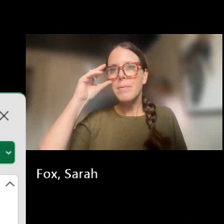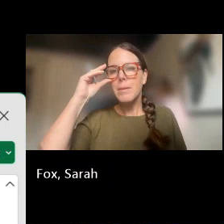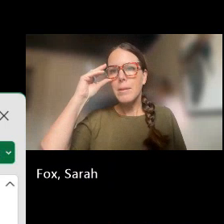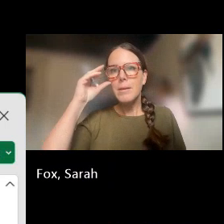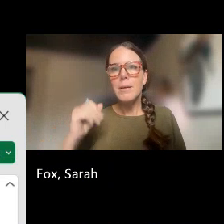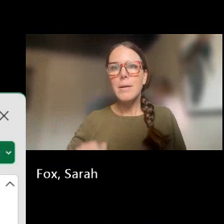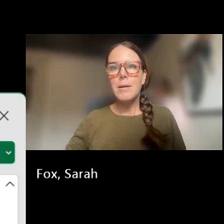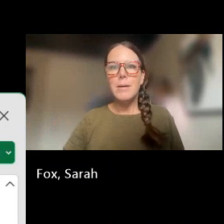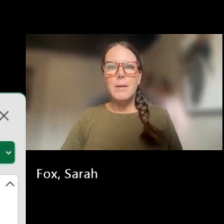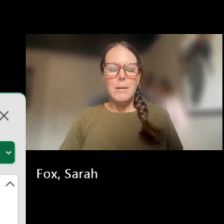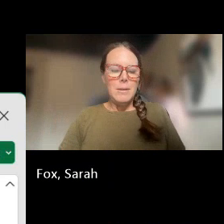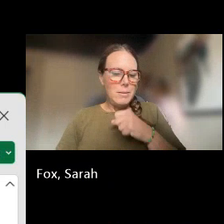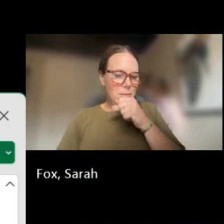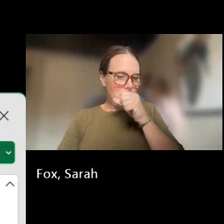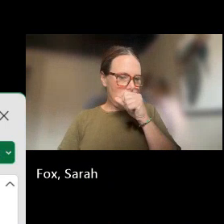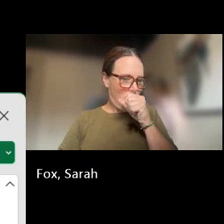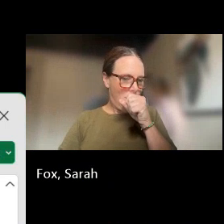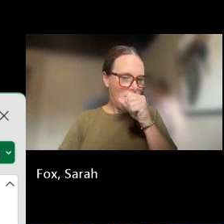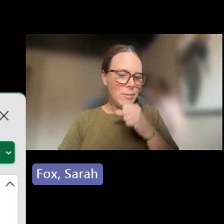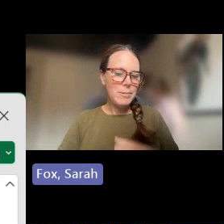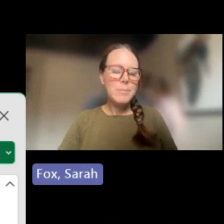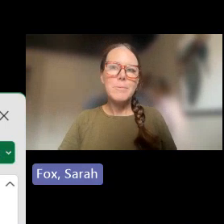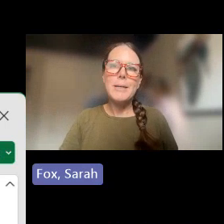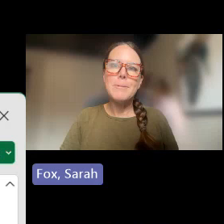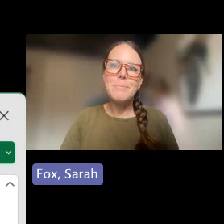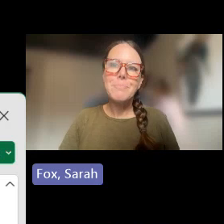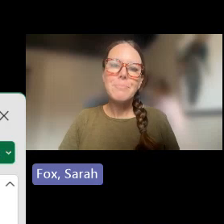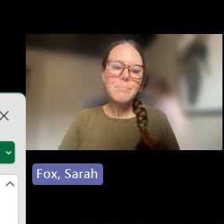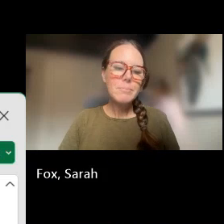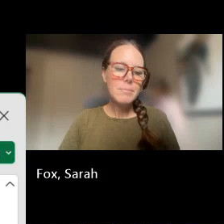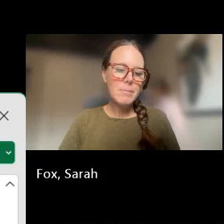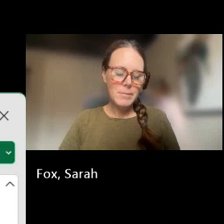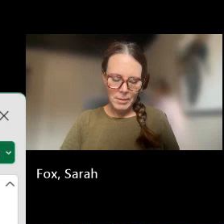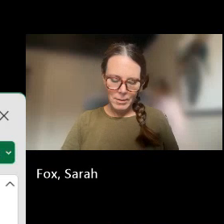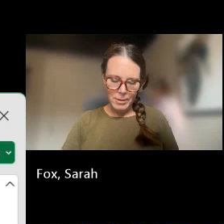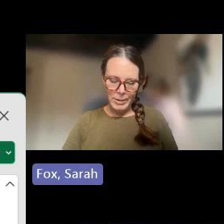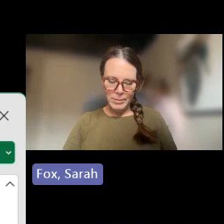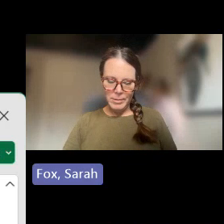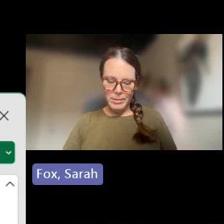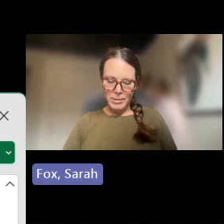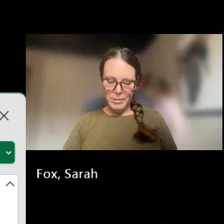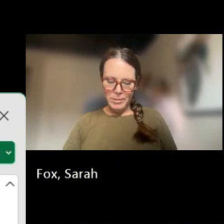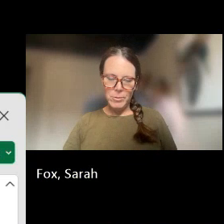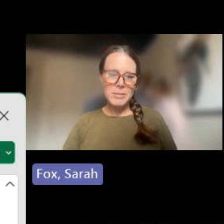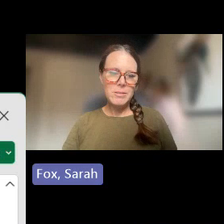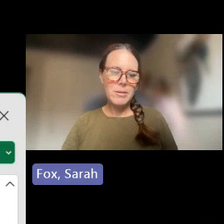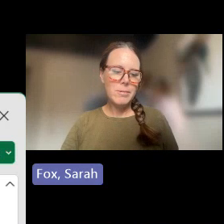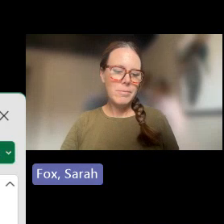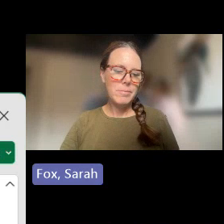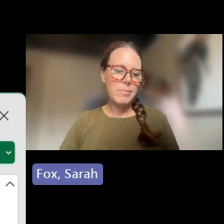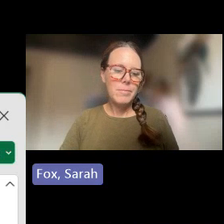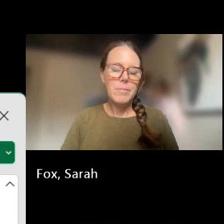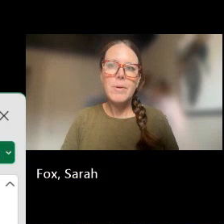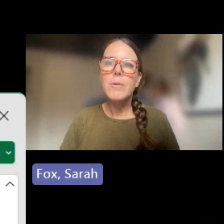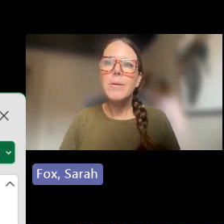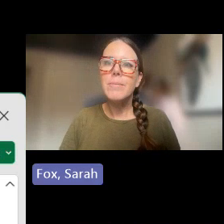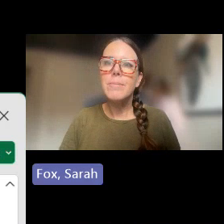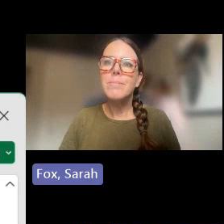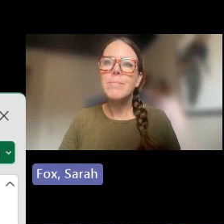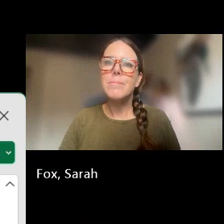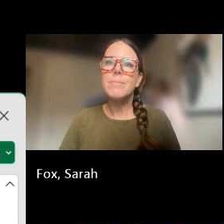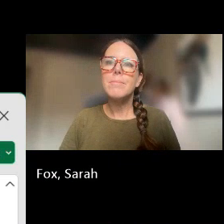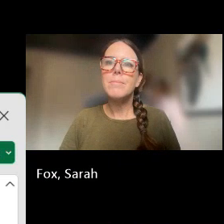not have to award the full amount. So, okay. Right. All right. We Well, do let's have start. We do have